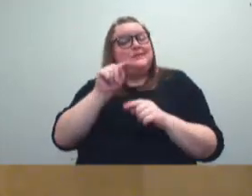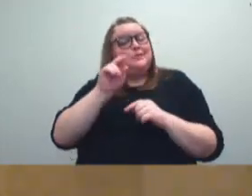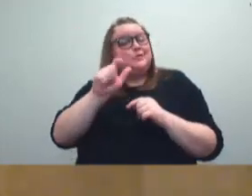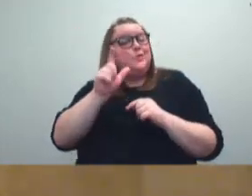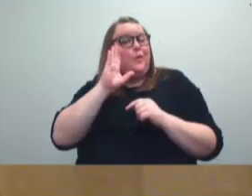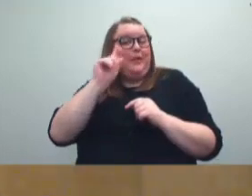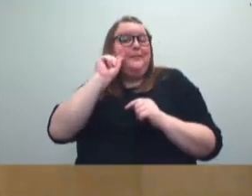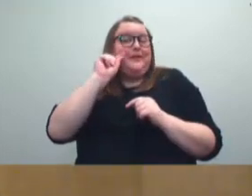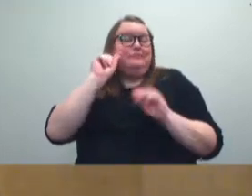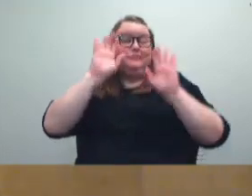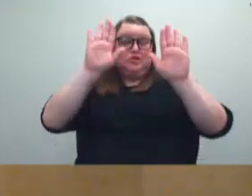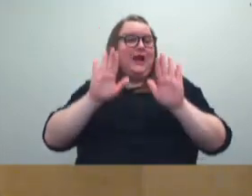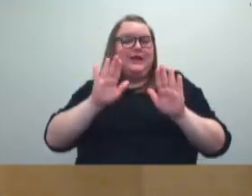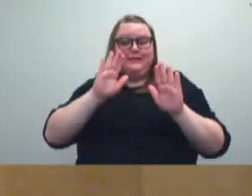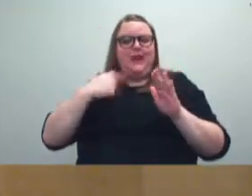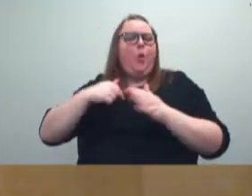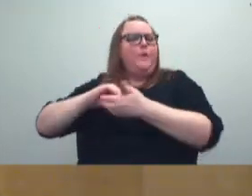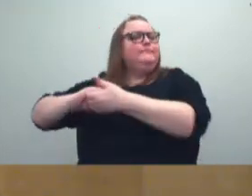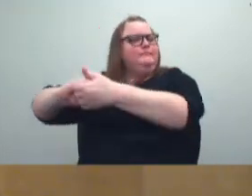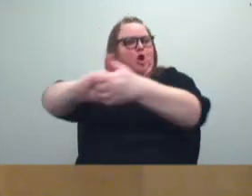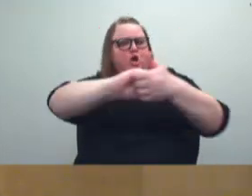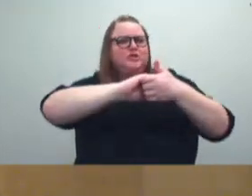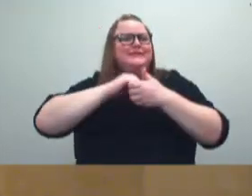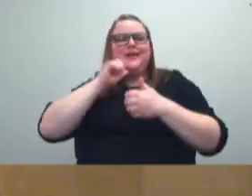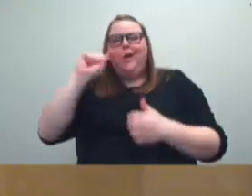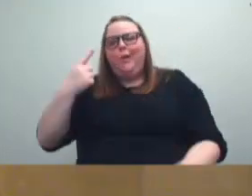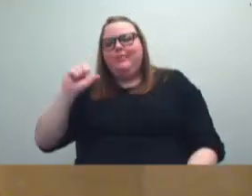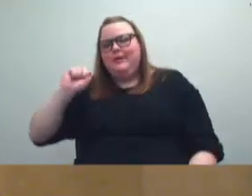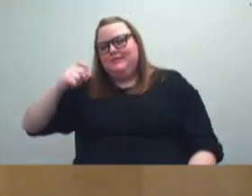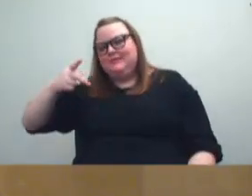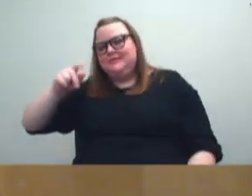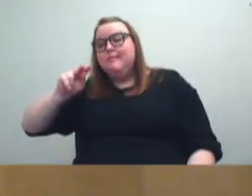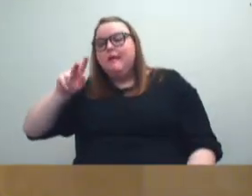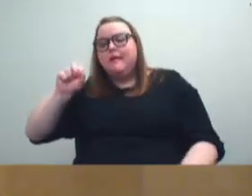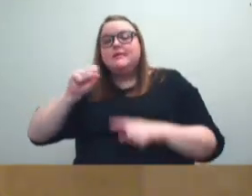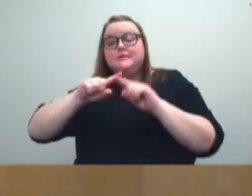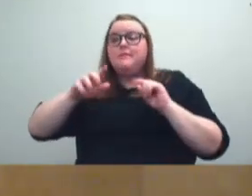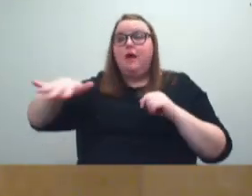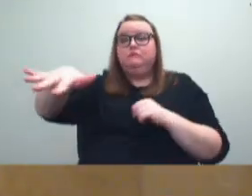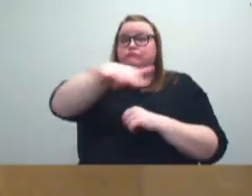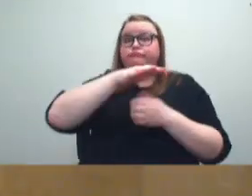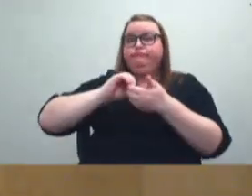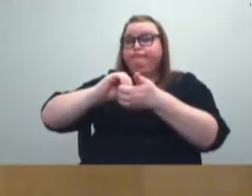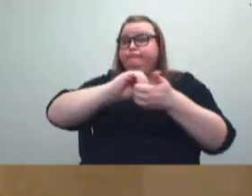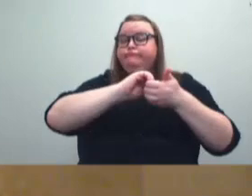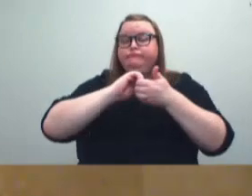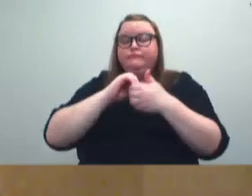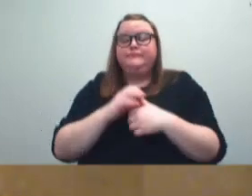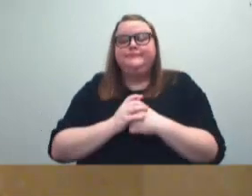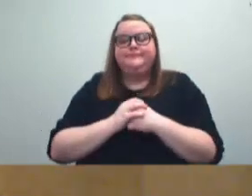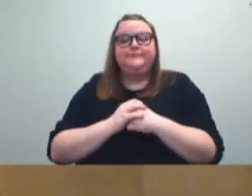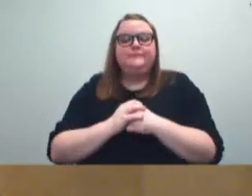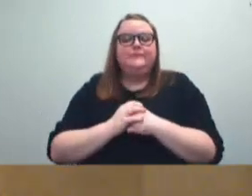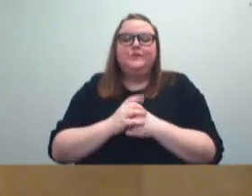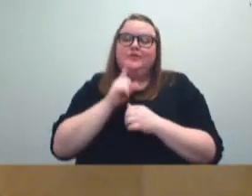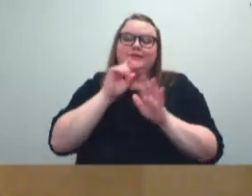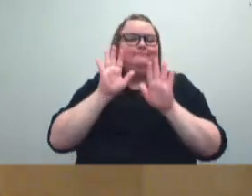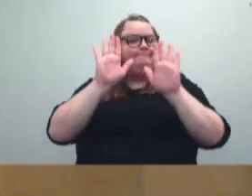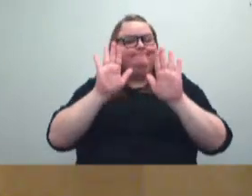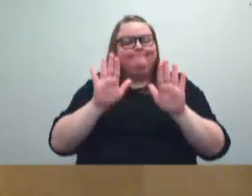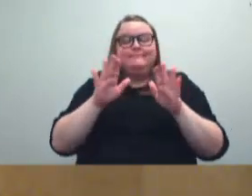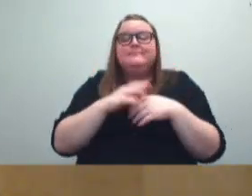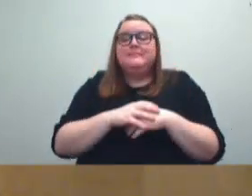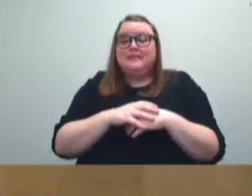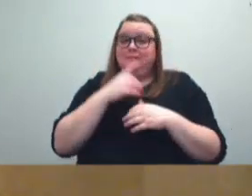doing it. This is something we're all working together. But it's a fantastic thing. And I am excited that we have money set aside